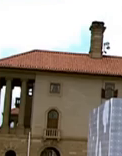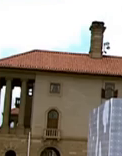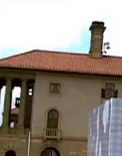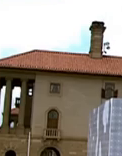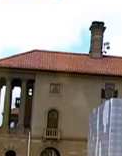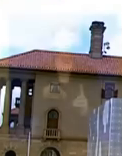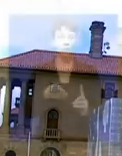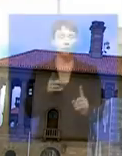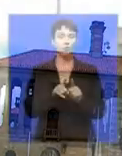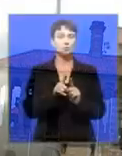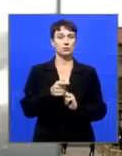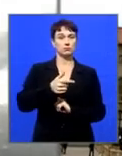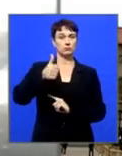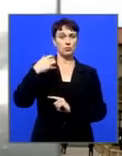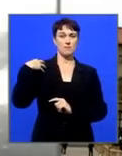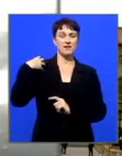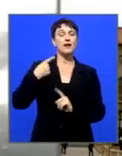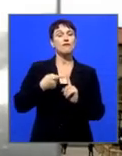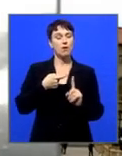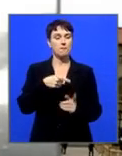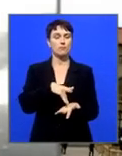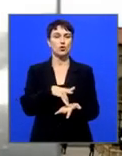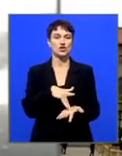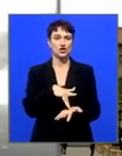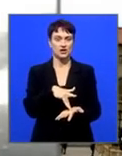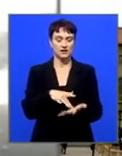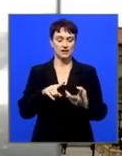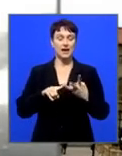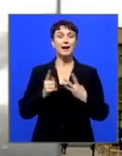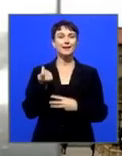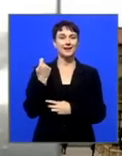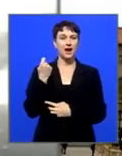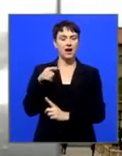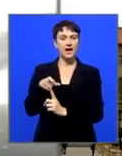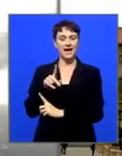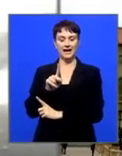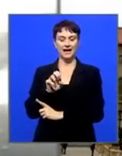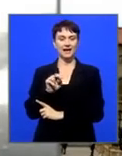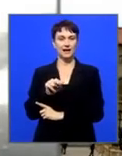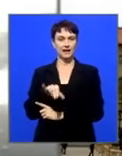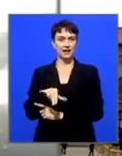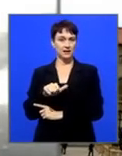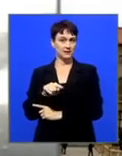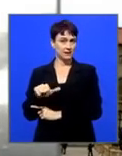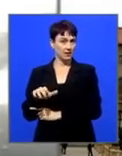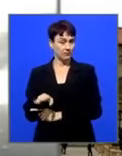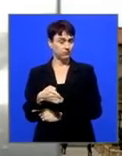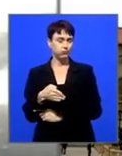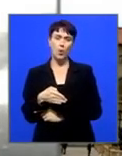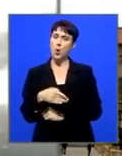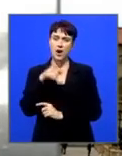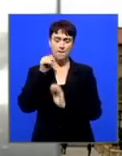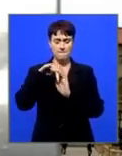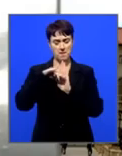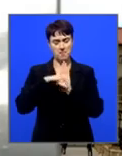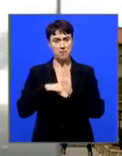is also the Prime Minister of Mauritius. From Kenya, His Excellency Uhuru Kenyatta, the president there. Long list of names